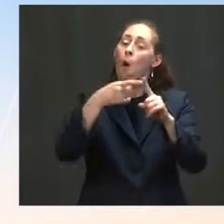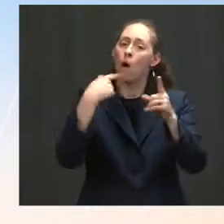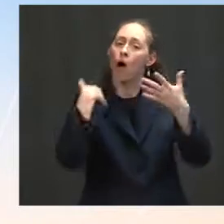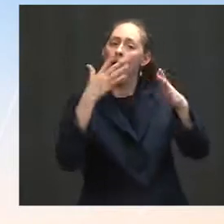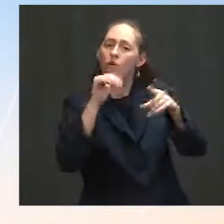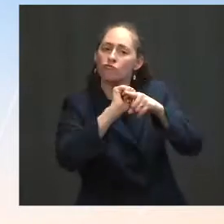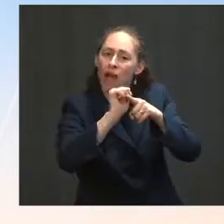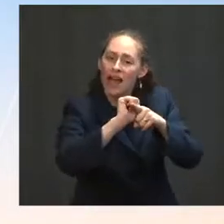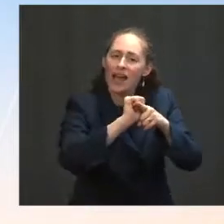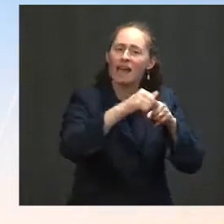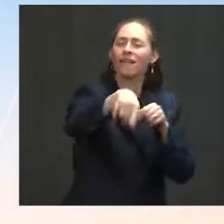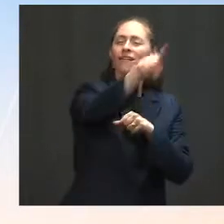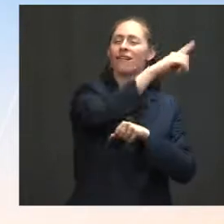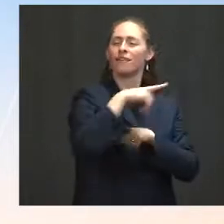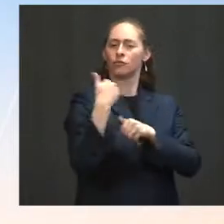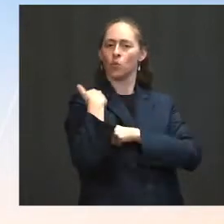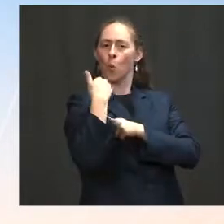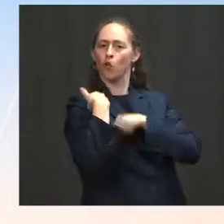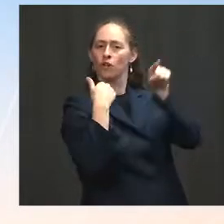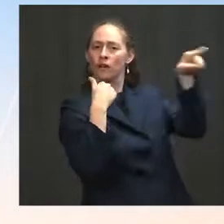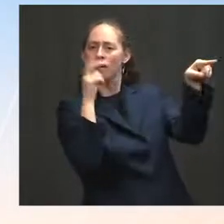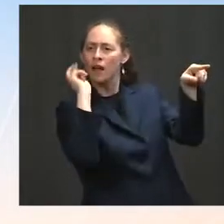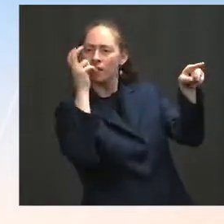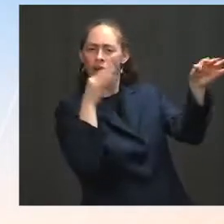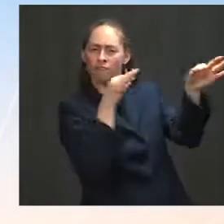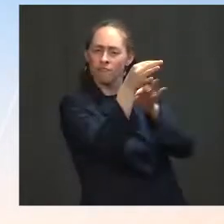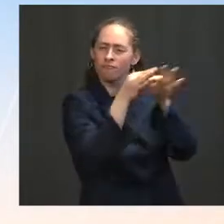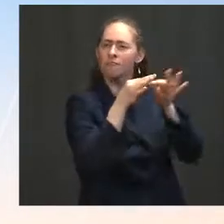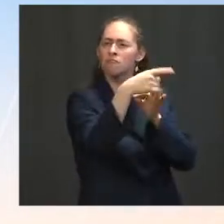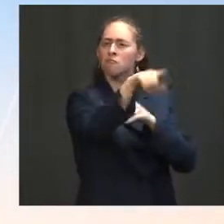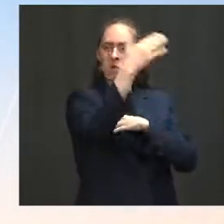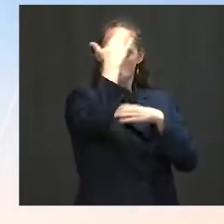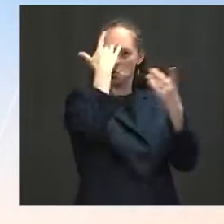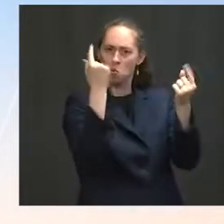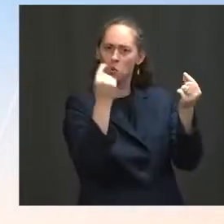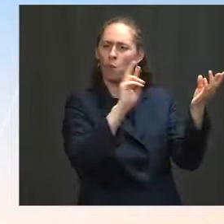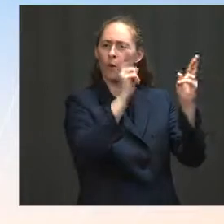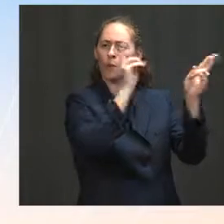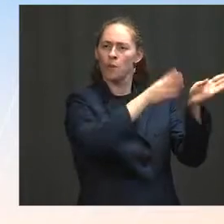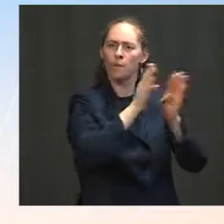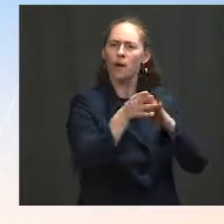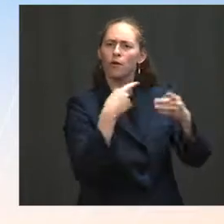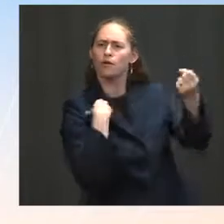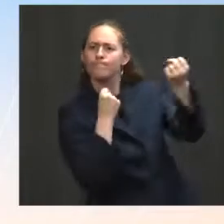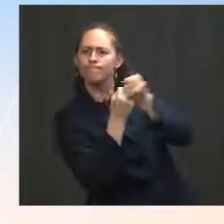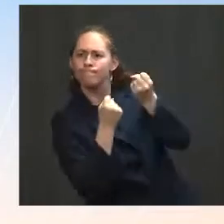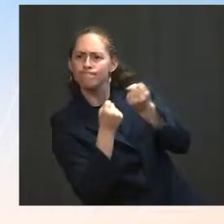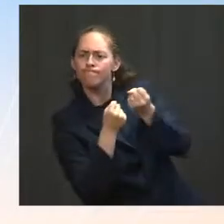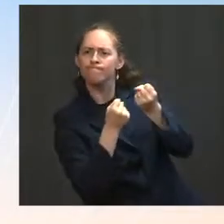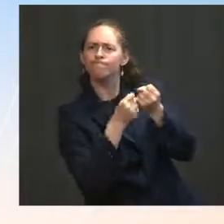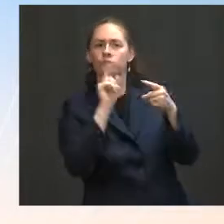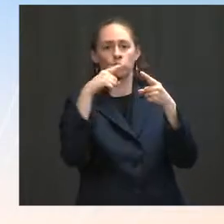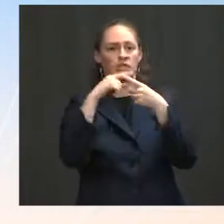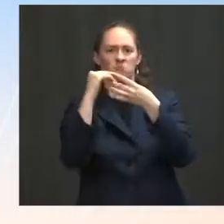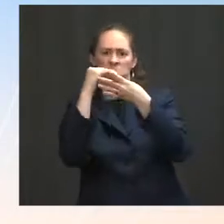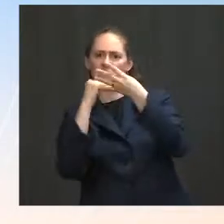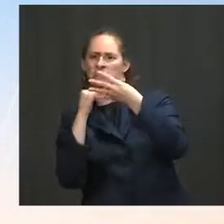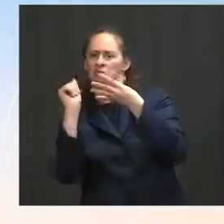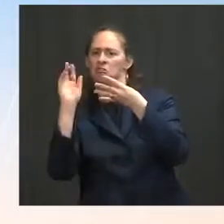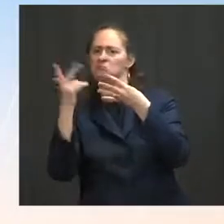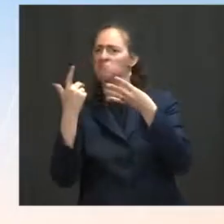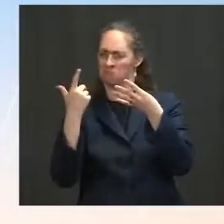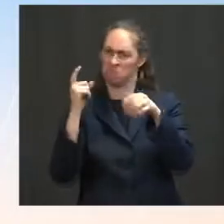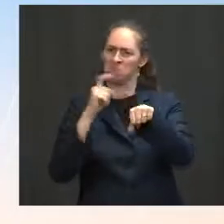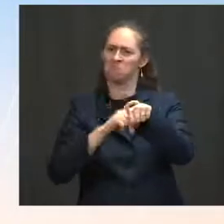National Security Forces, and we're going to continue to remain engaged, not just through the end of August, but then forward. But it is going to be up to